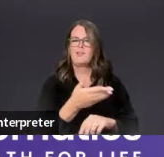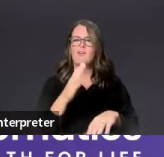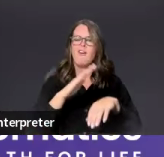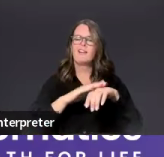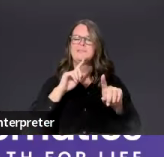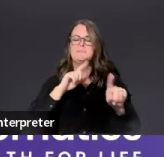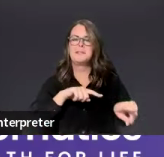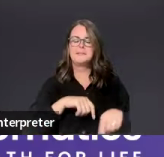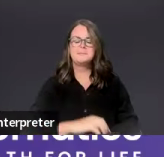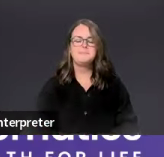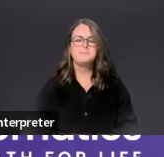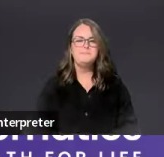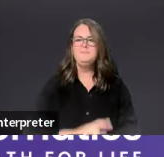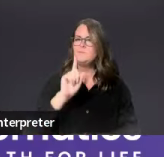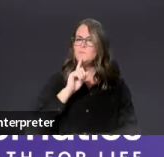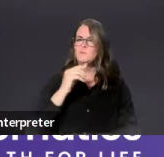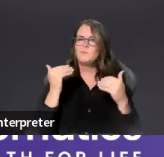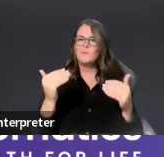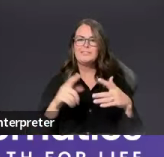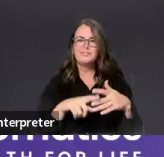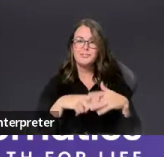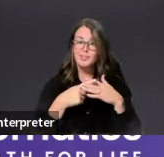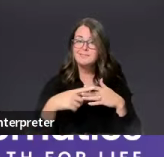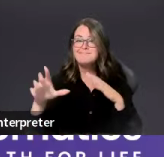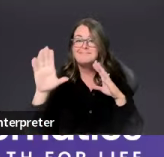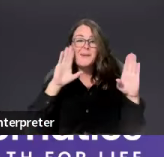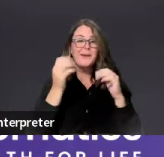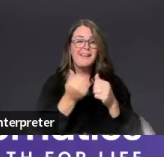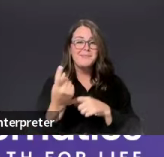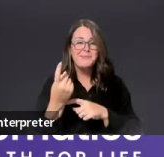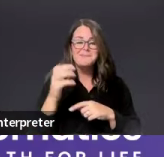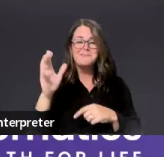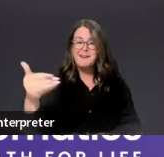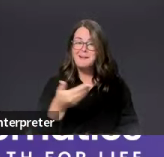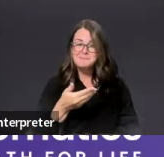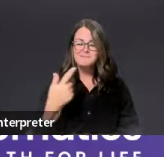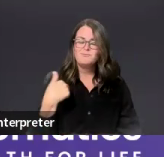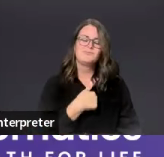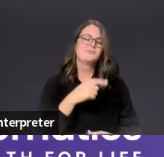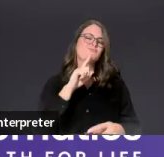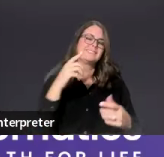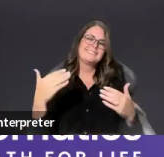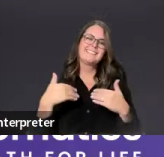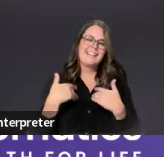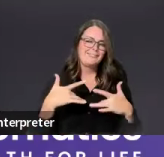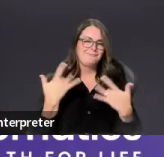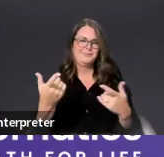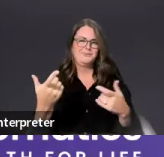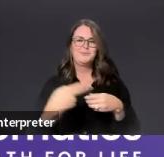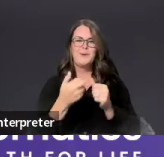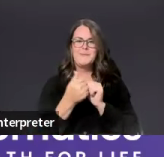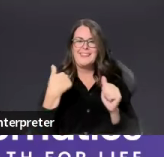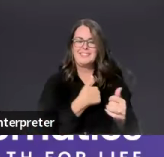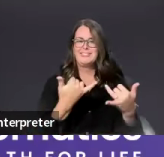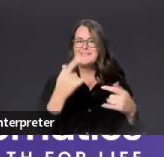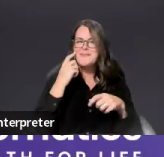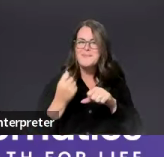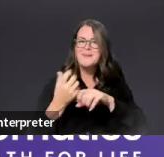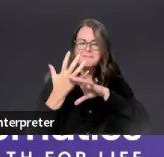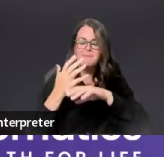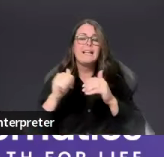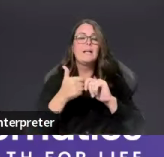But we will officially get started. So hello, everyone, and welcome. We are so glad you've joined us today for our webinar, How